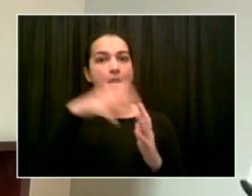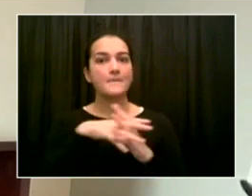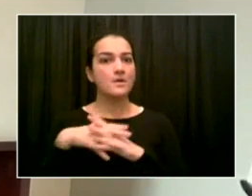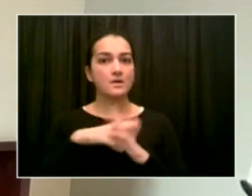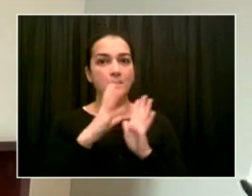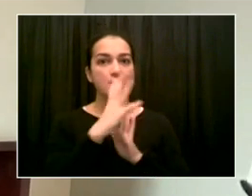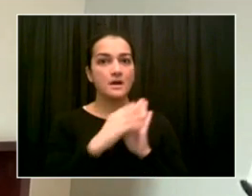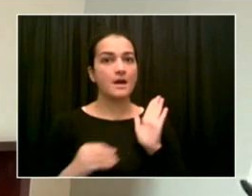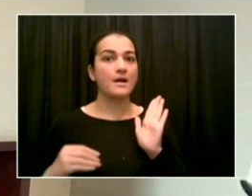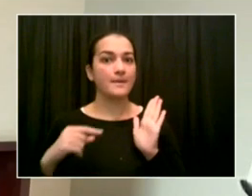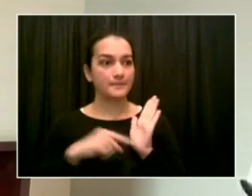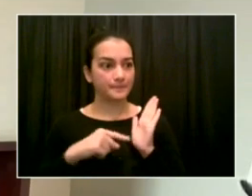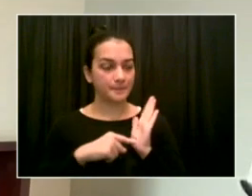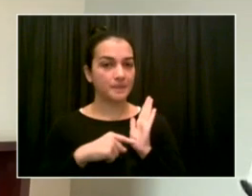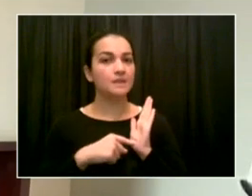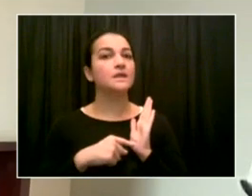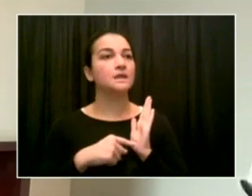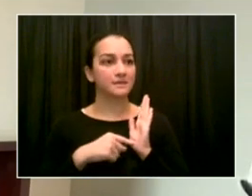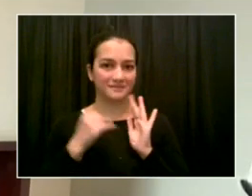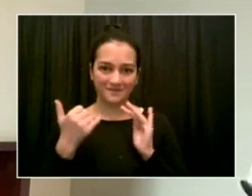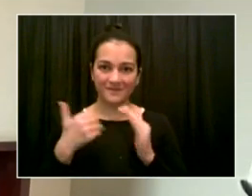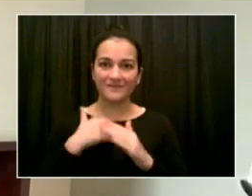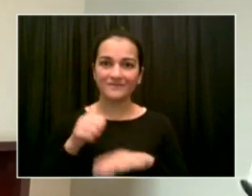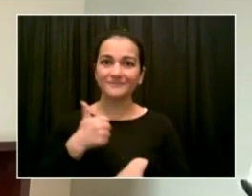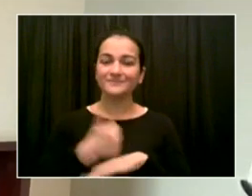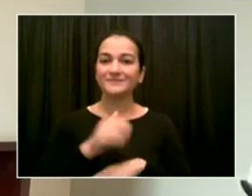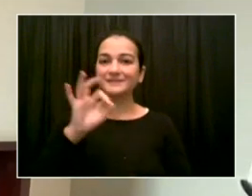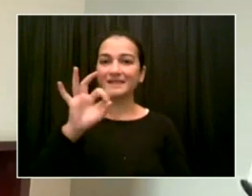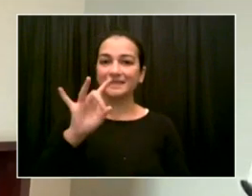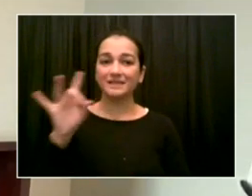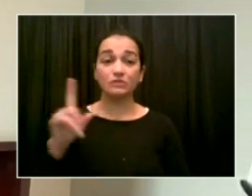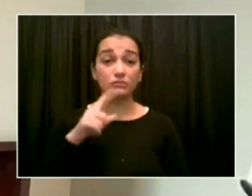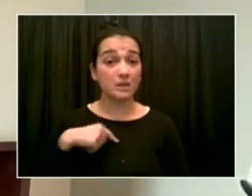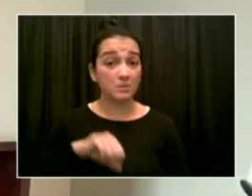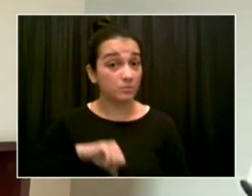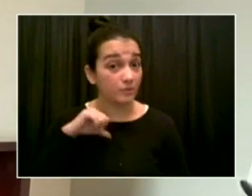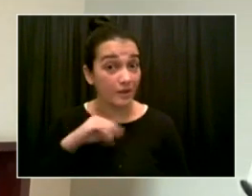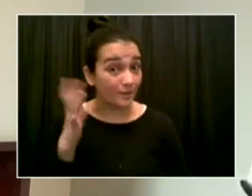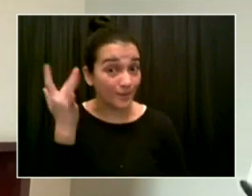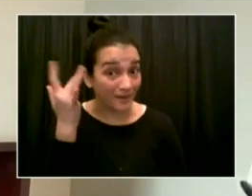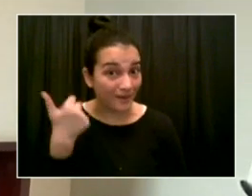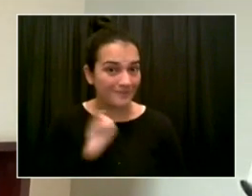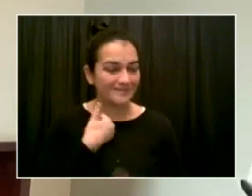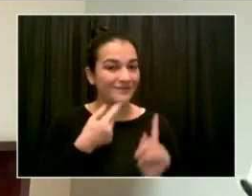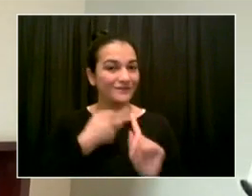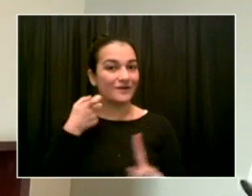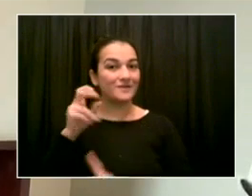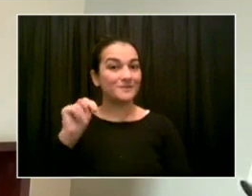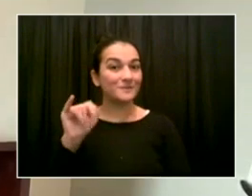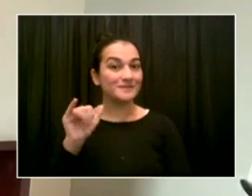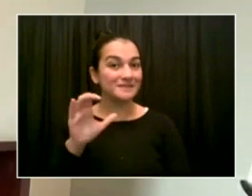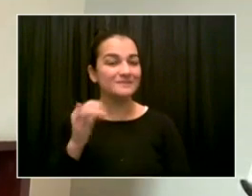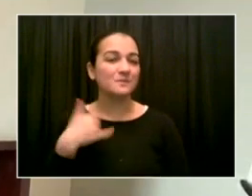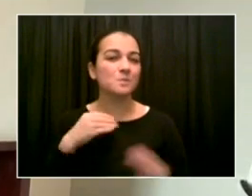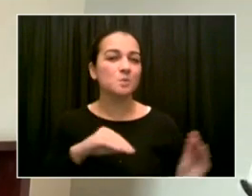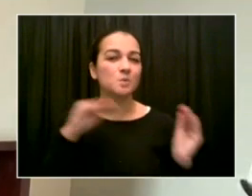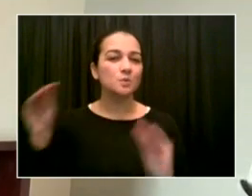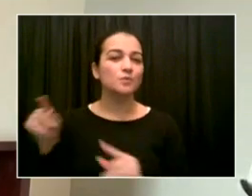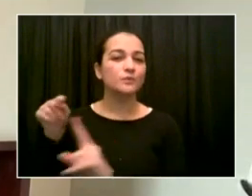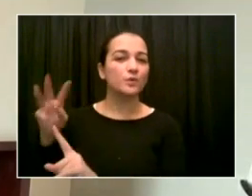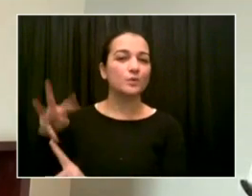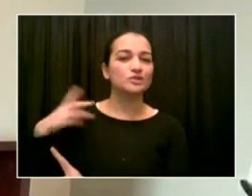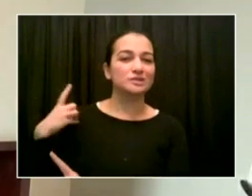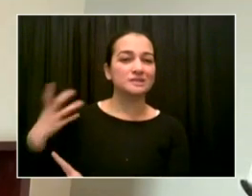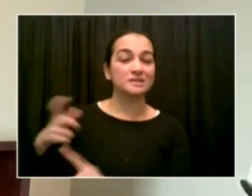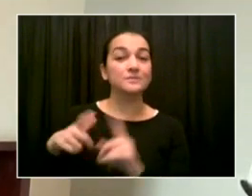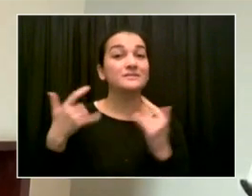had. With regard to this opportunity about 988, an important thing to remember is that people who are experiencing a